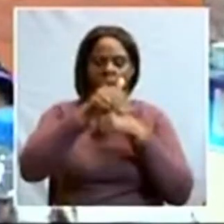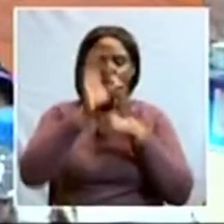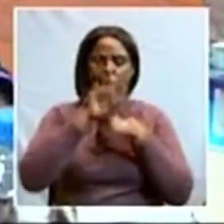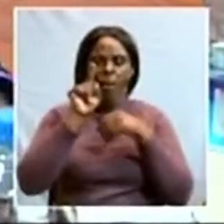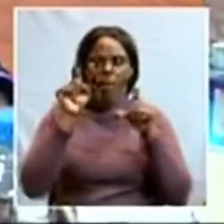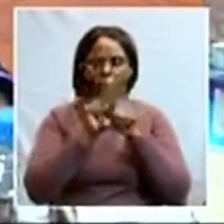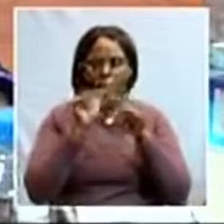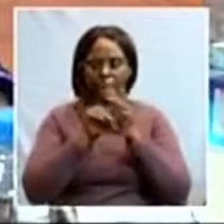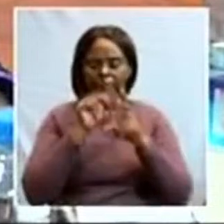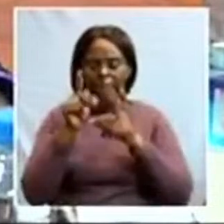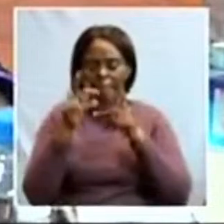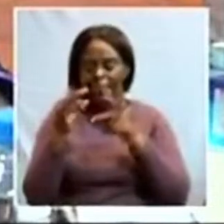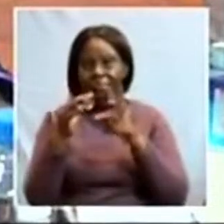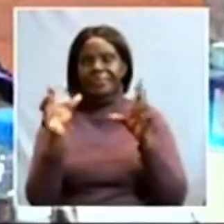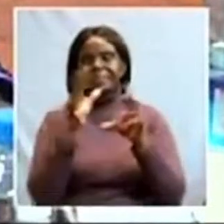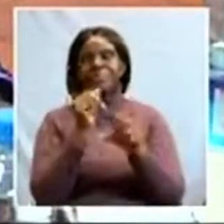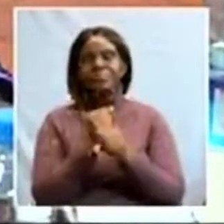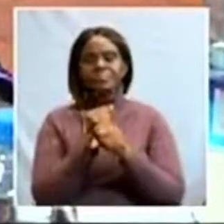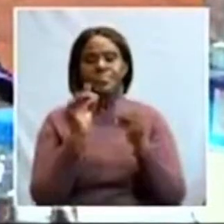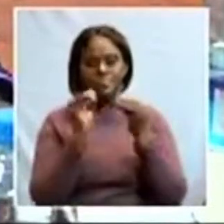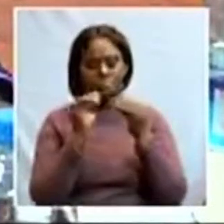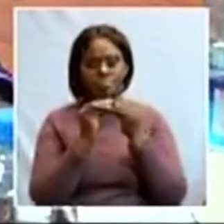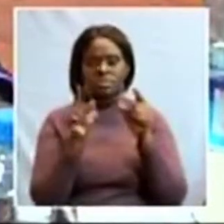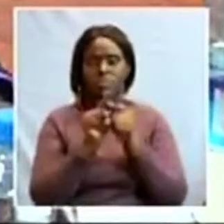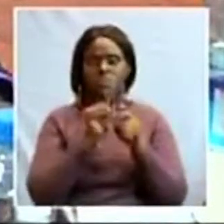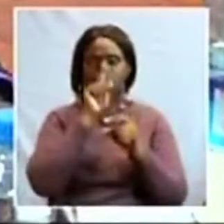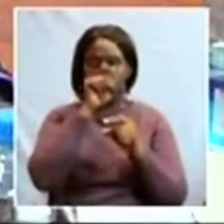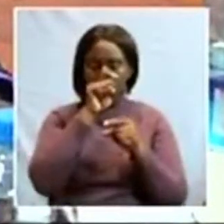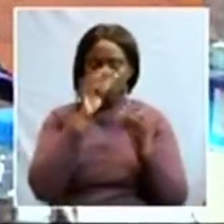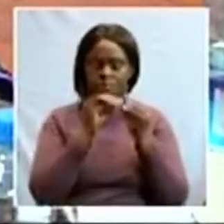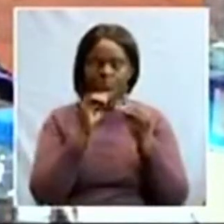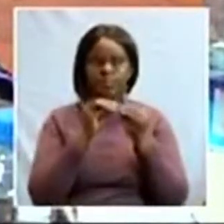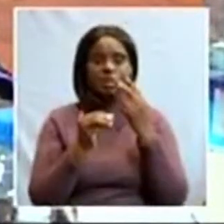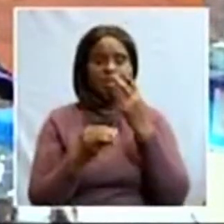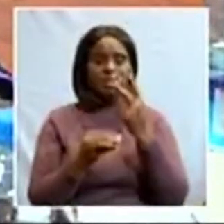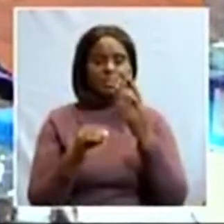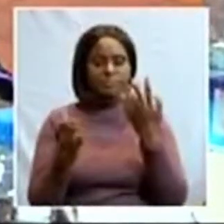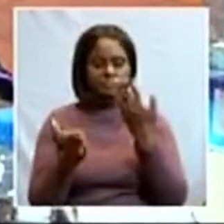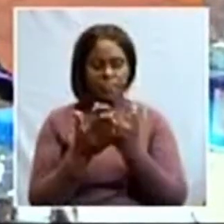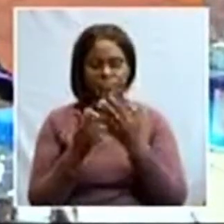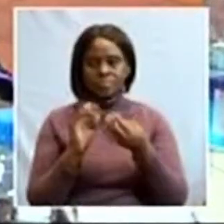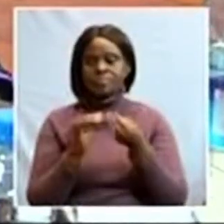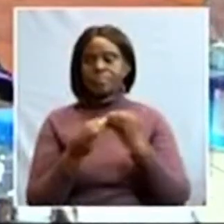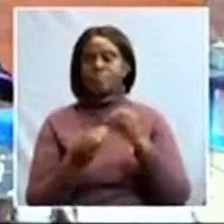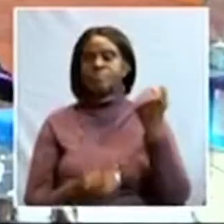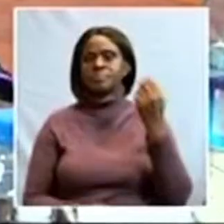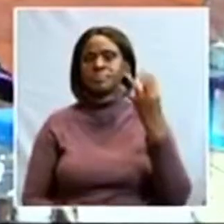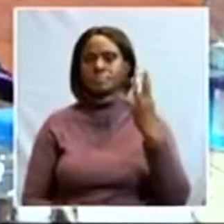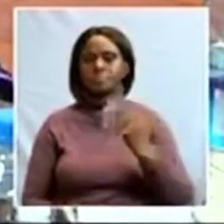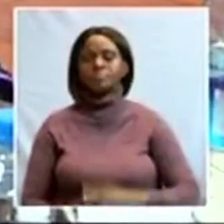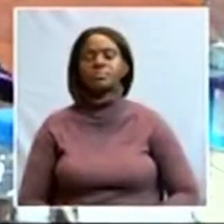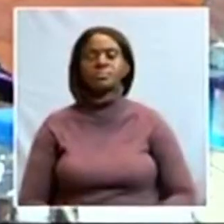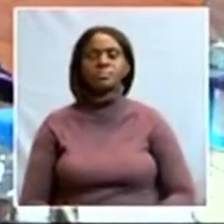and in the process of acquiring insurance. See Appendix 14.